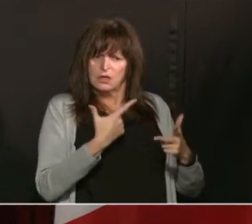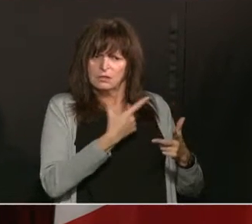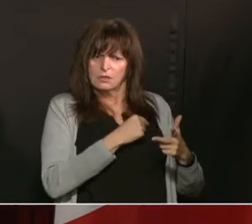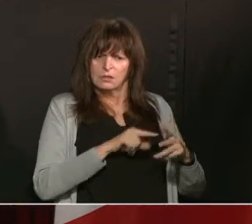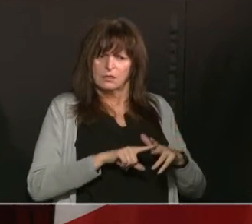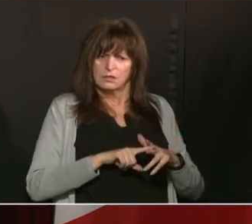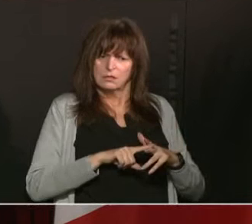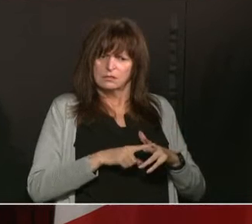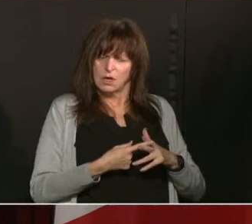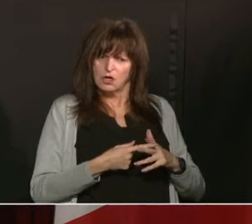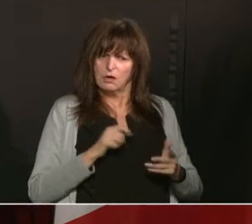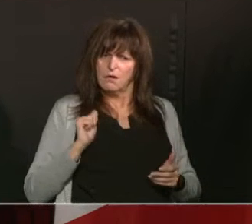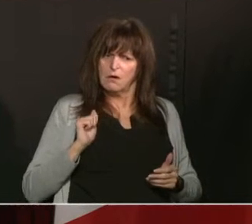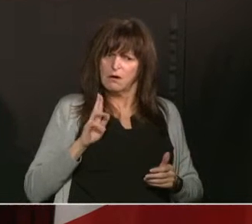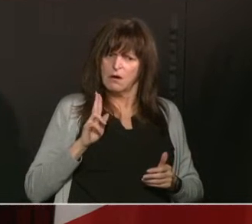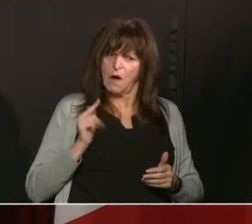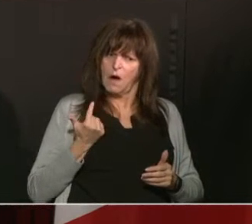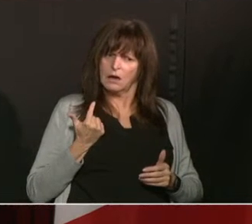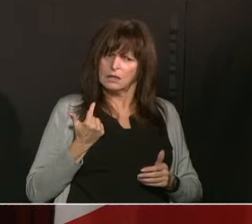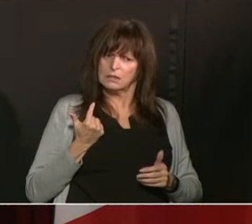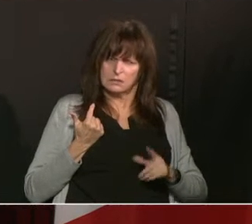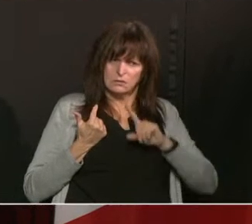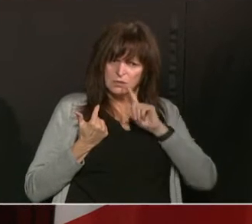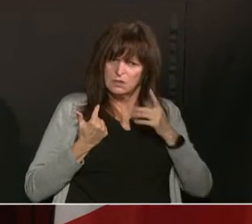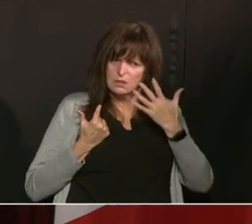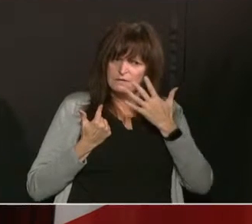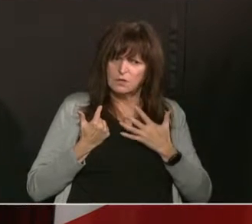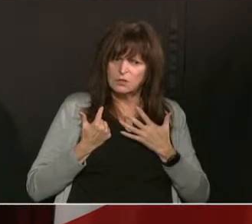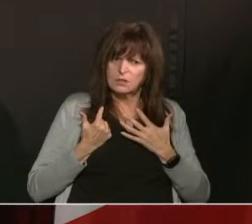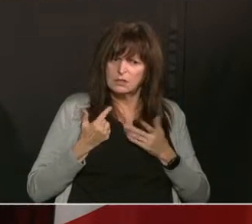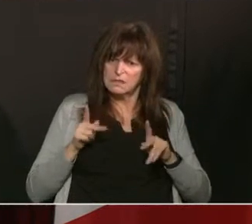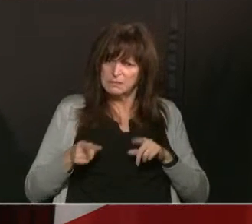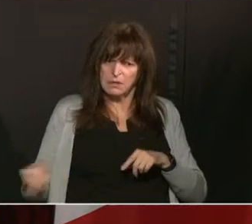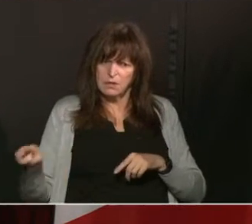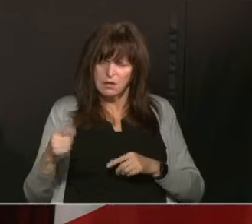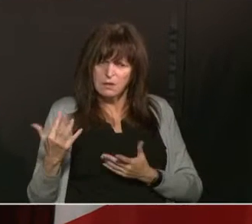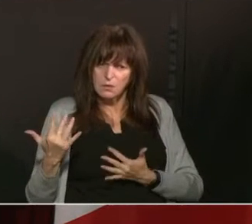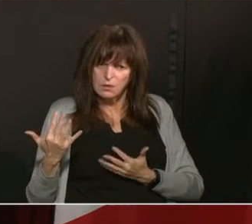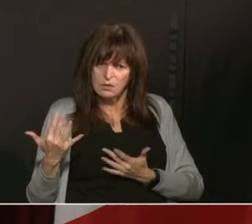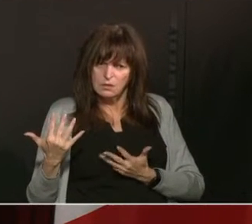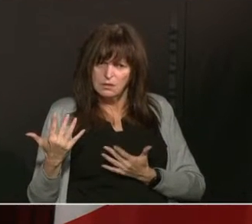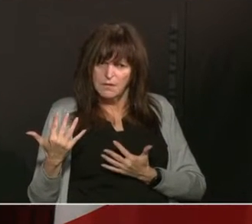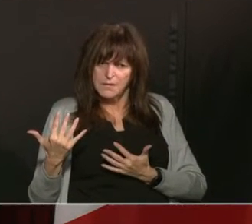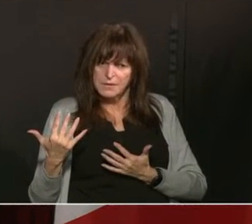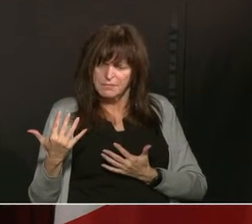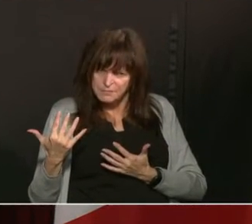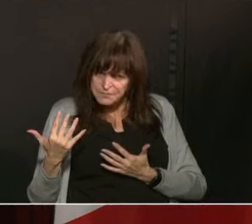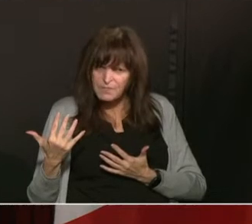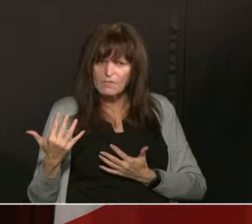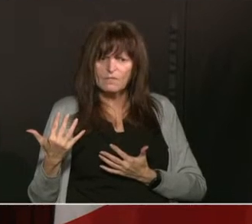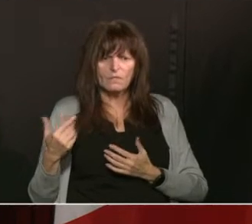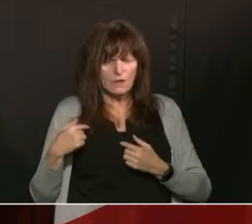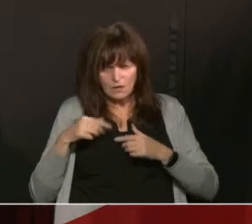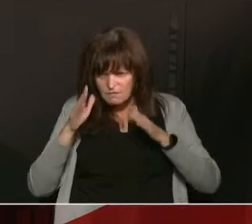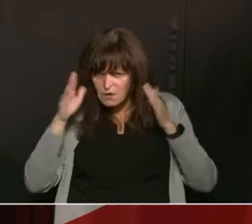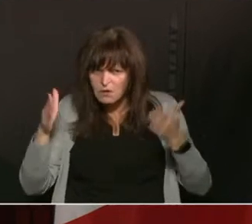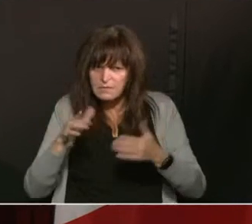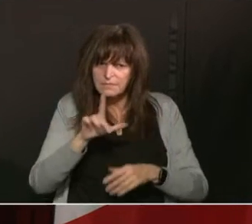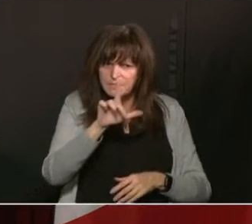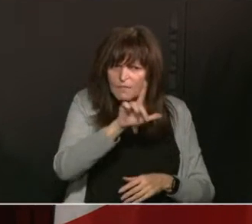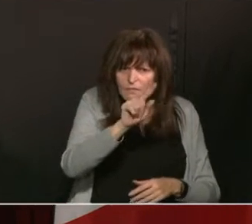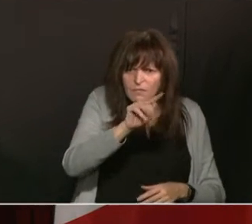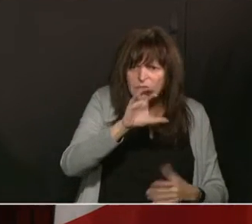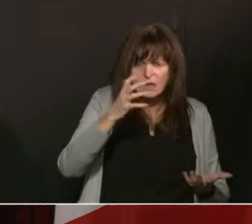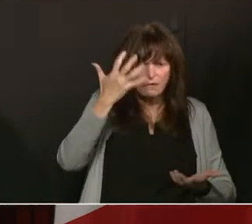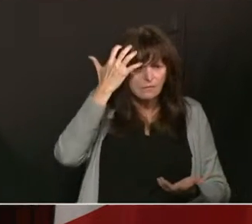and retirement homes. That we always have made 3rd dose eligible for anyone immune suppressed since September, and then expanded